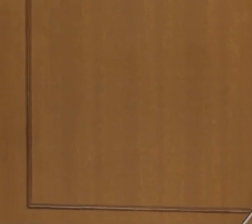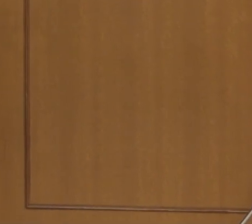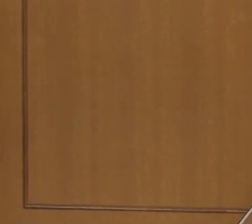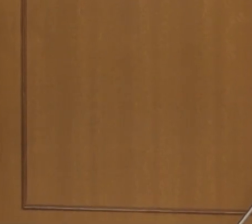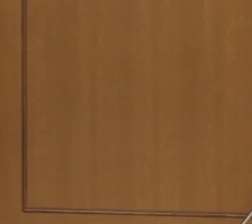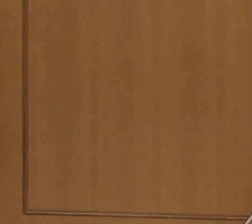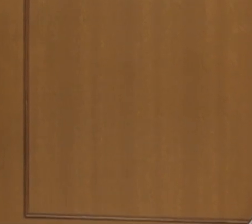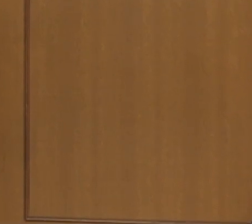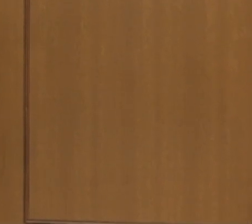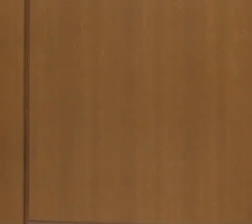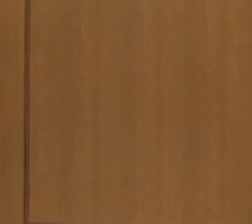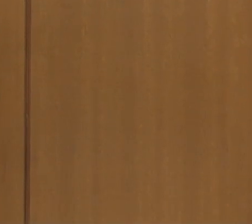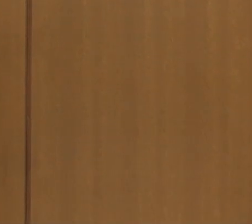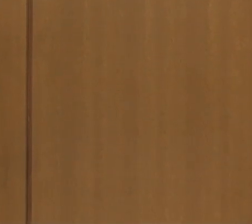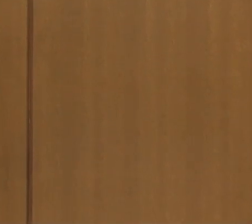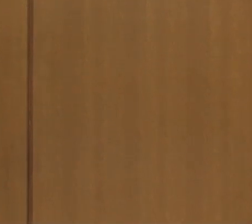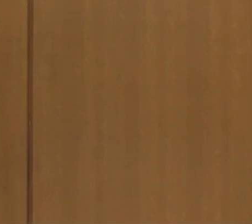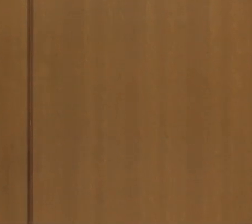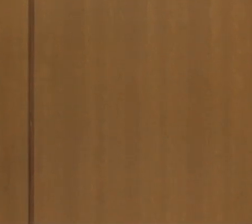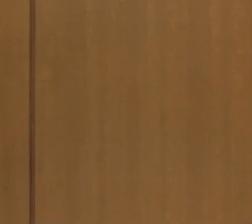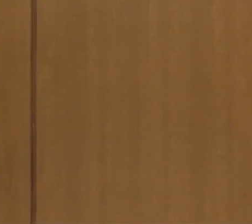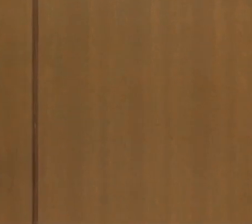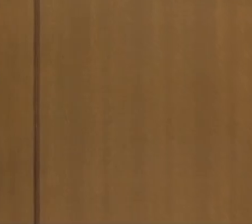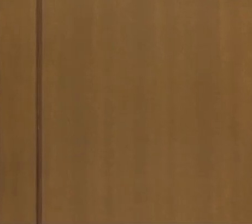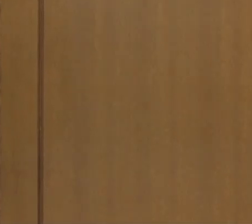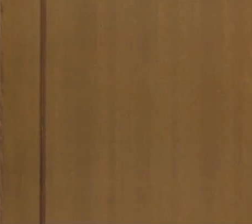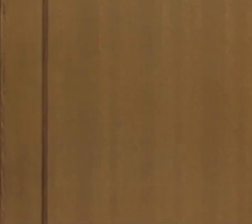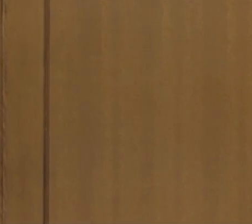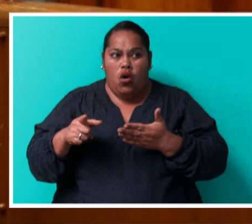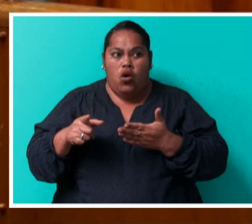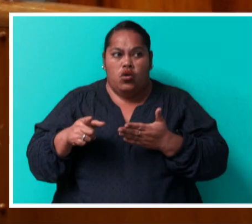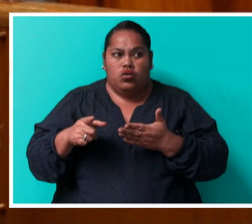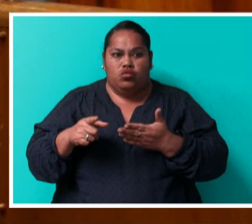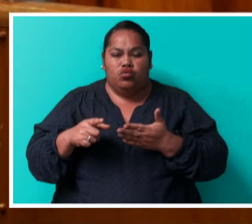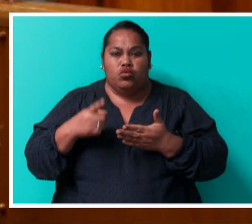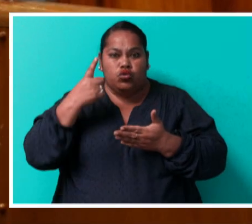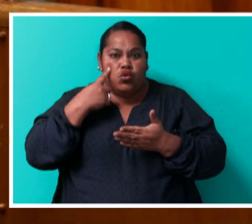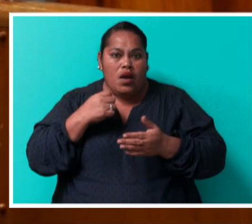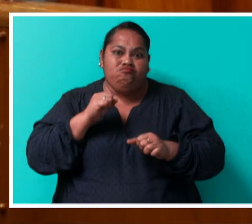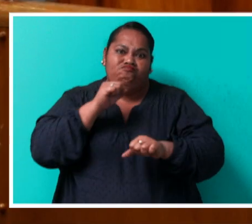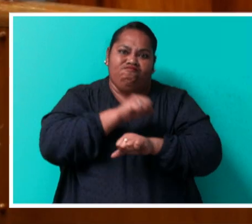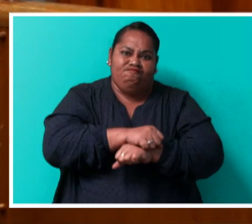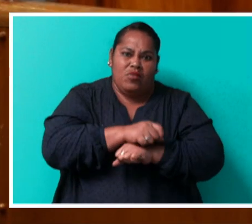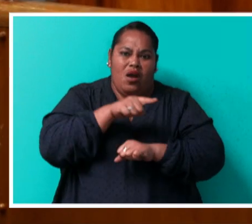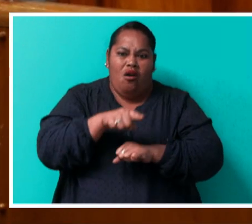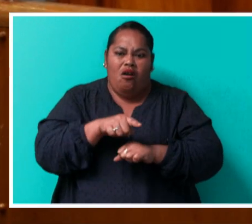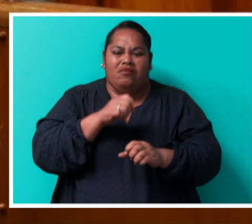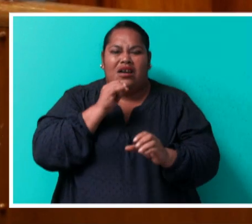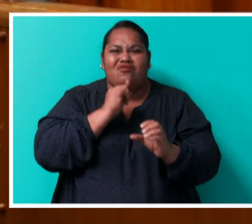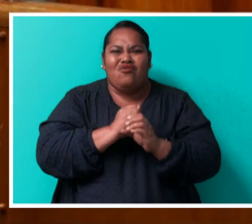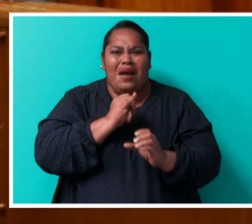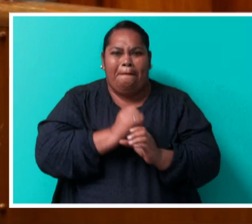Mr. Speaker, sir, discussions focused on strategies to combat transnational organized crime